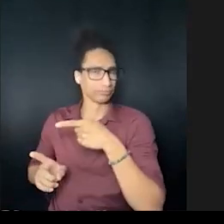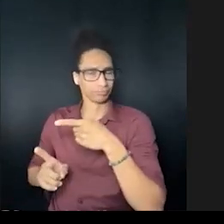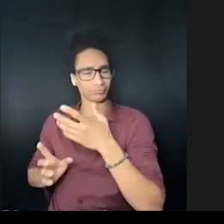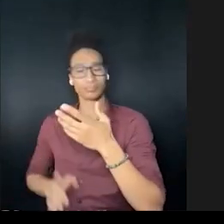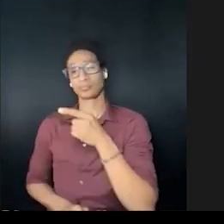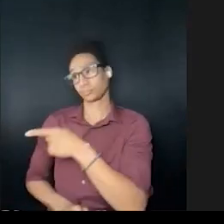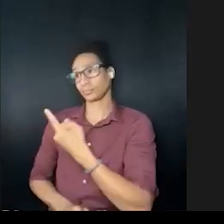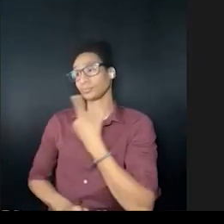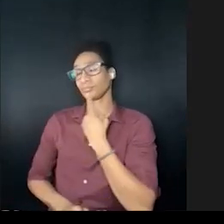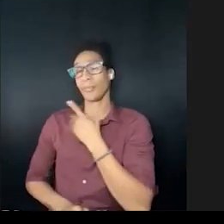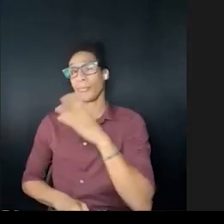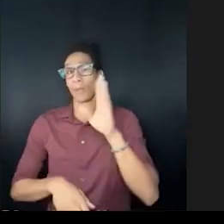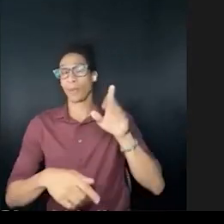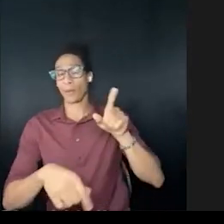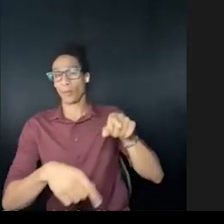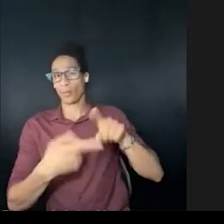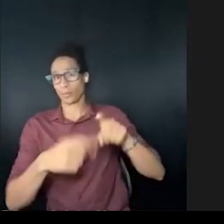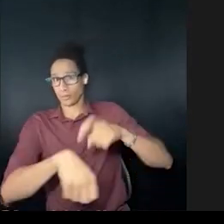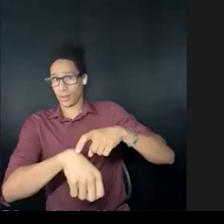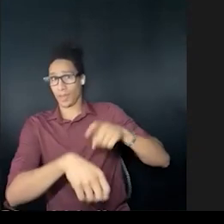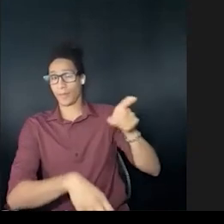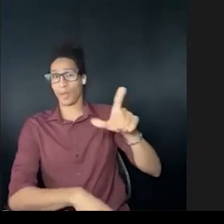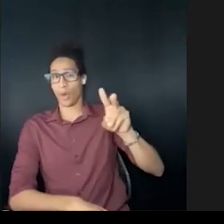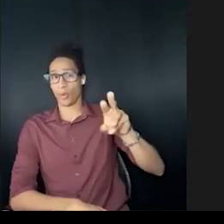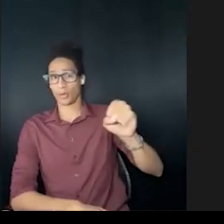by the time Lawrence got his early parole,